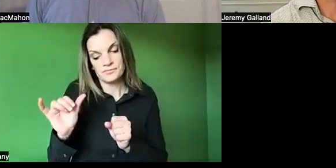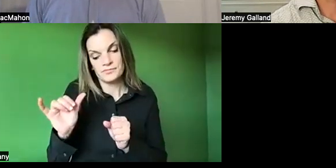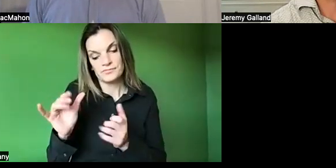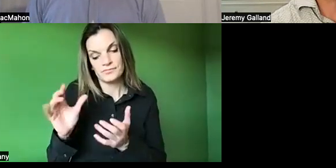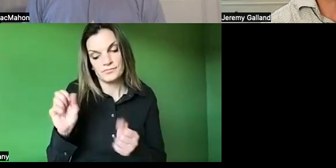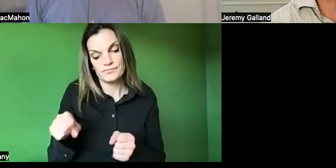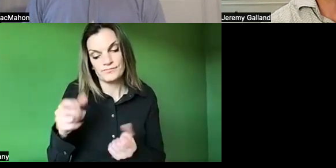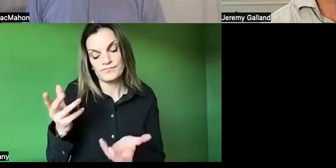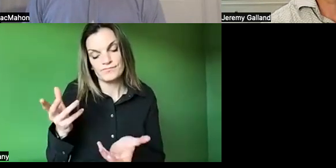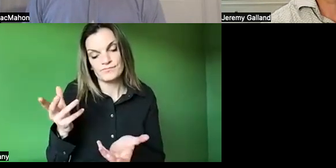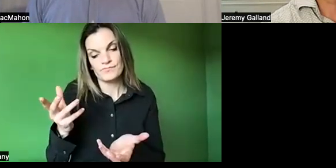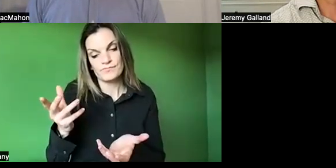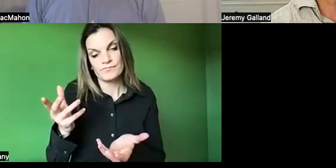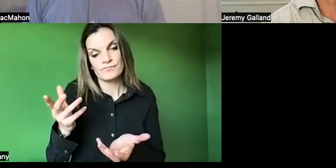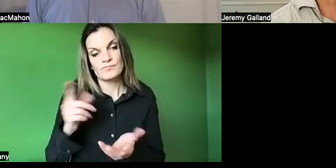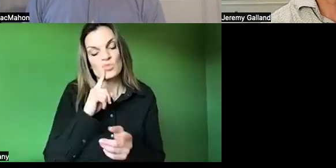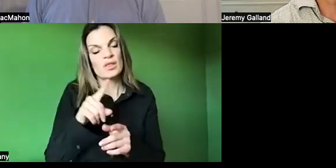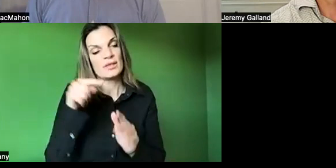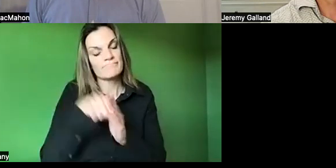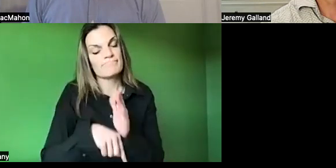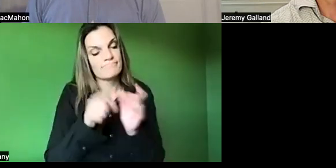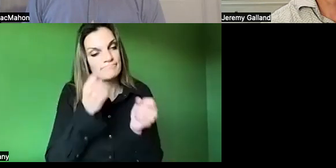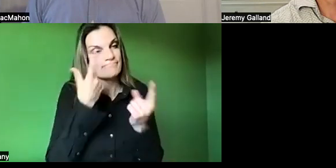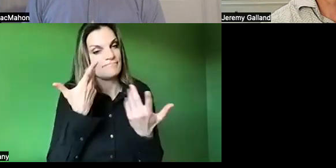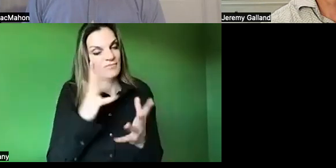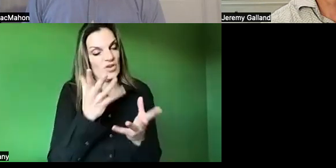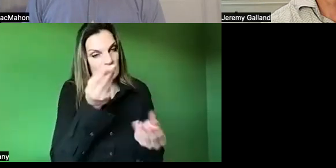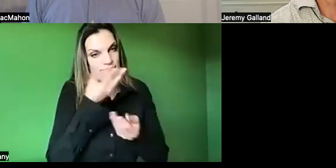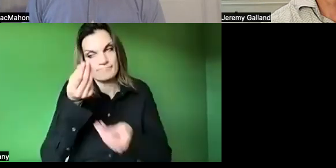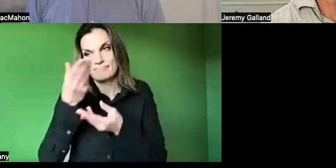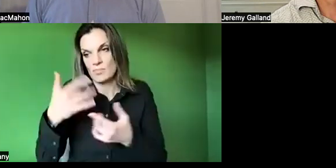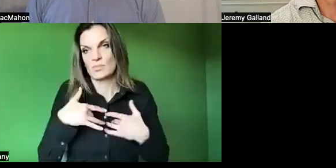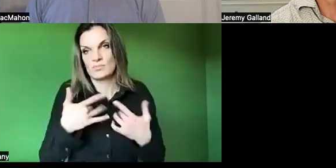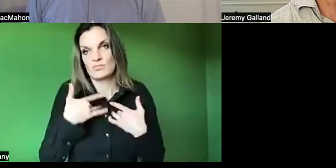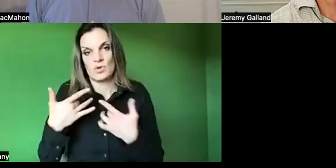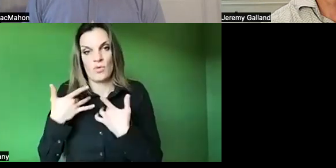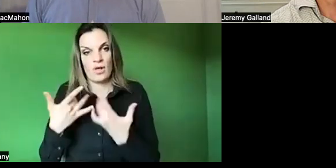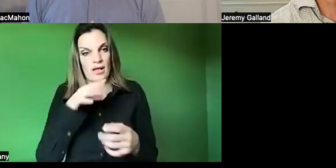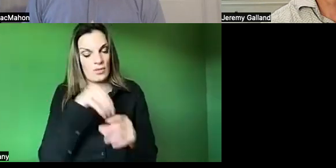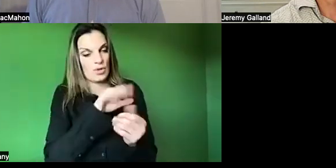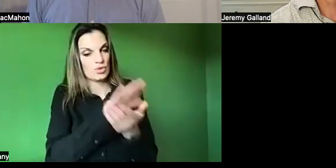be as versed as we possibly can as to what's going on in each school.